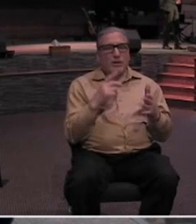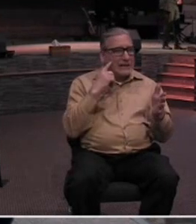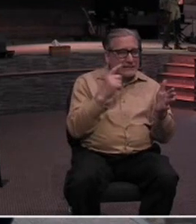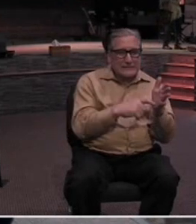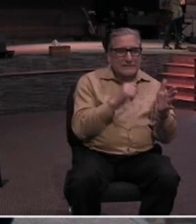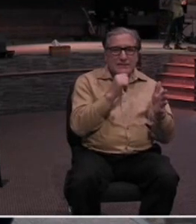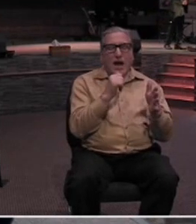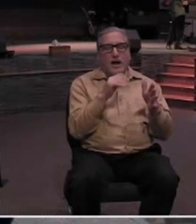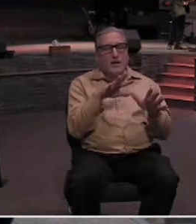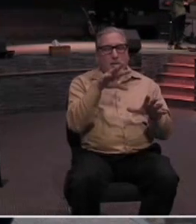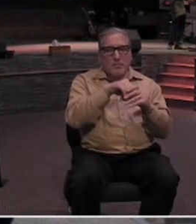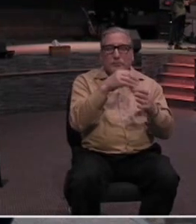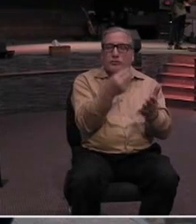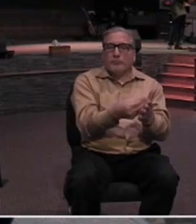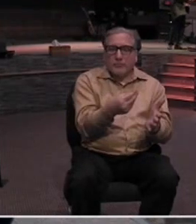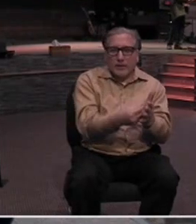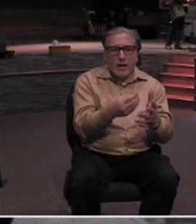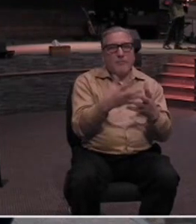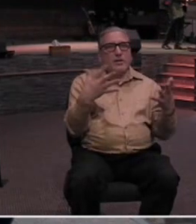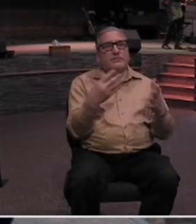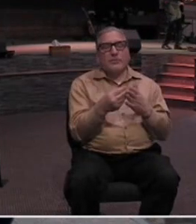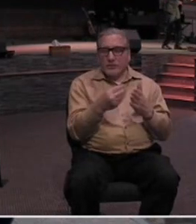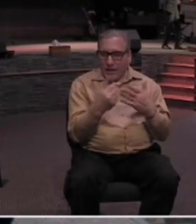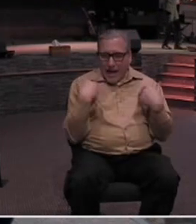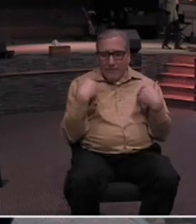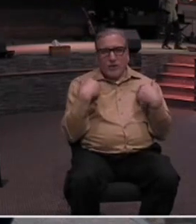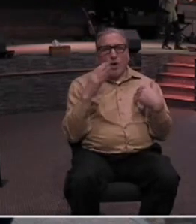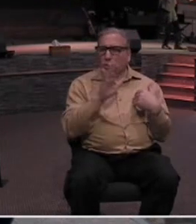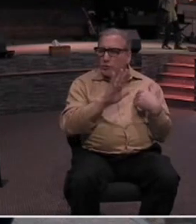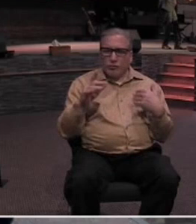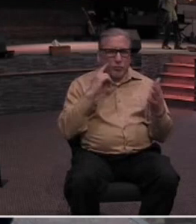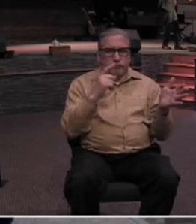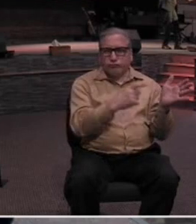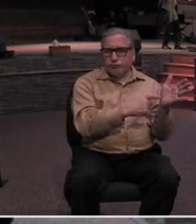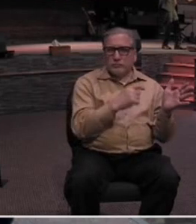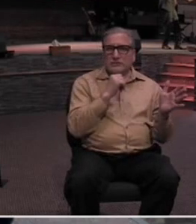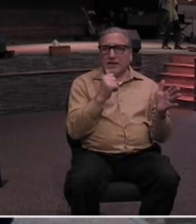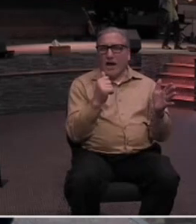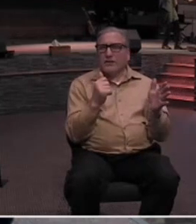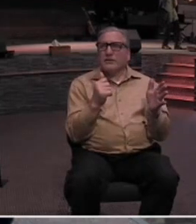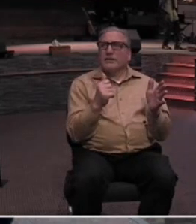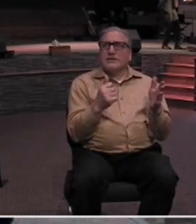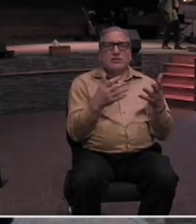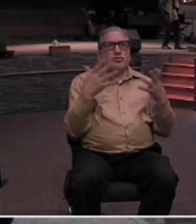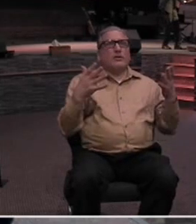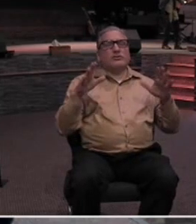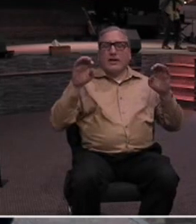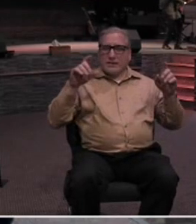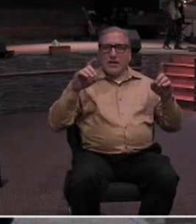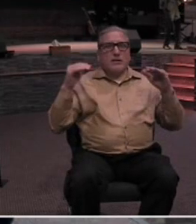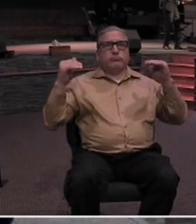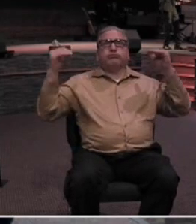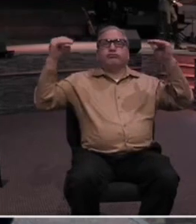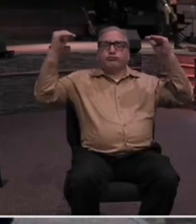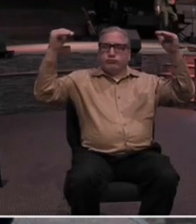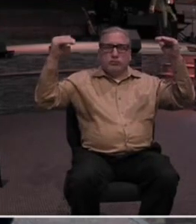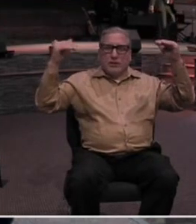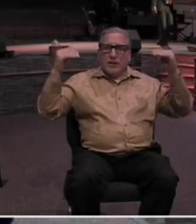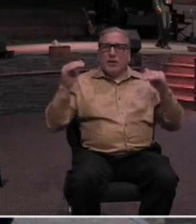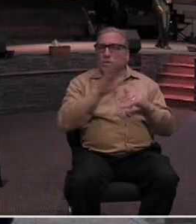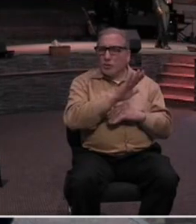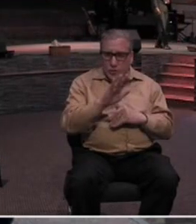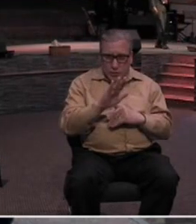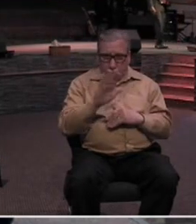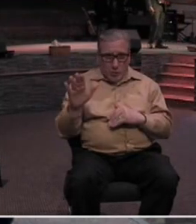in your bank account, your 401k. Your identity is not so much wrapped up in your educational level. Can I let somebody know here that your